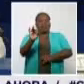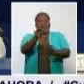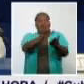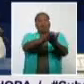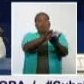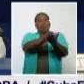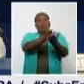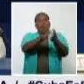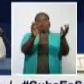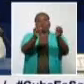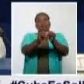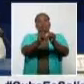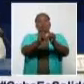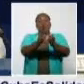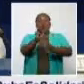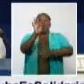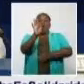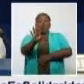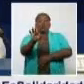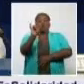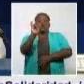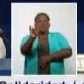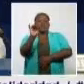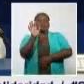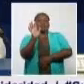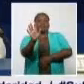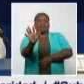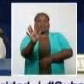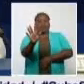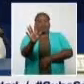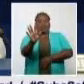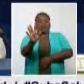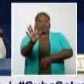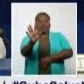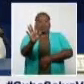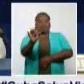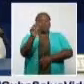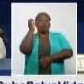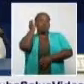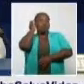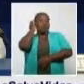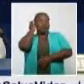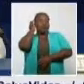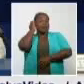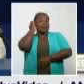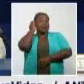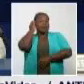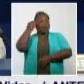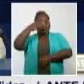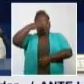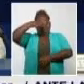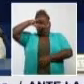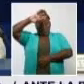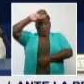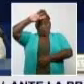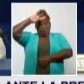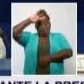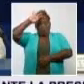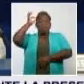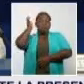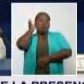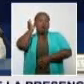is a lower figure of the female sex. Yesterday there were 7, and in the cumulative total, they are